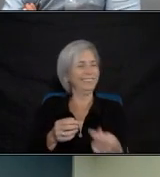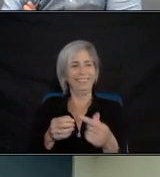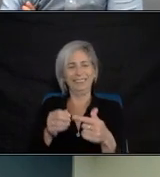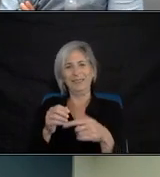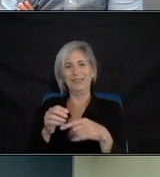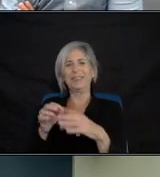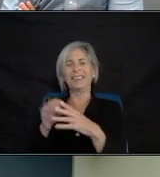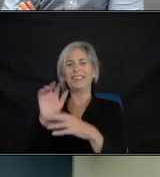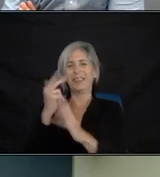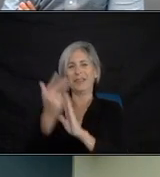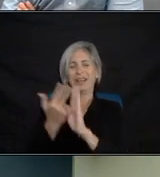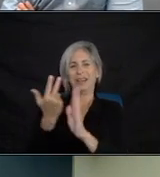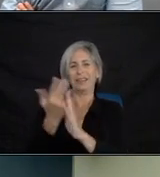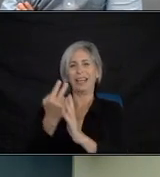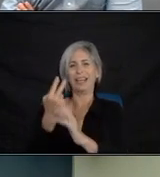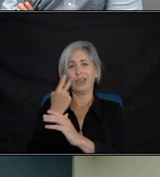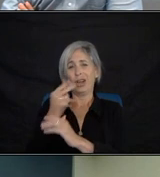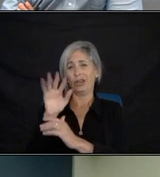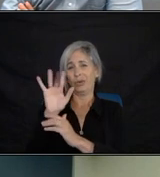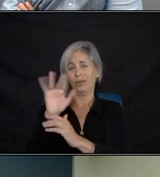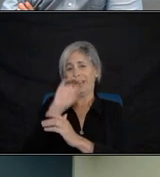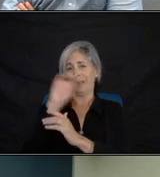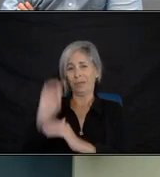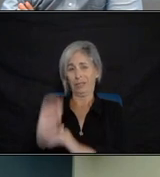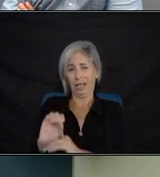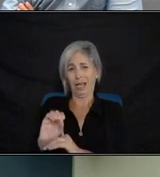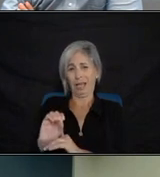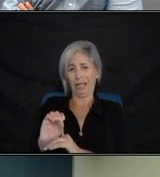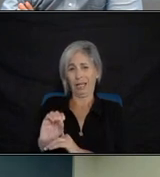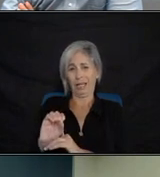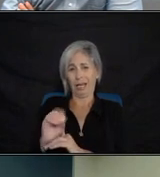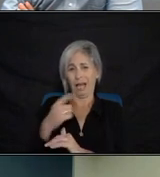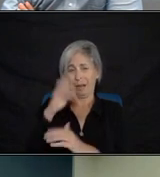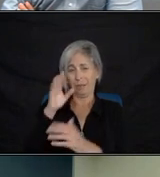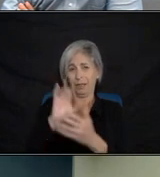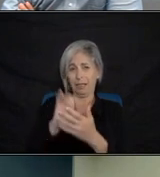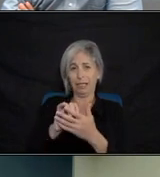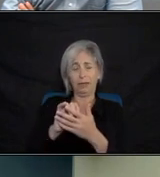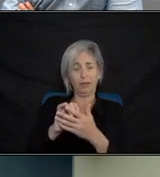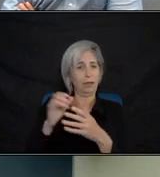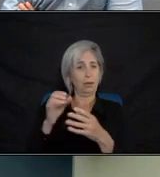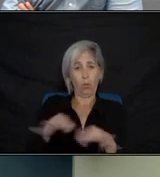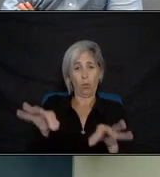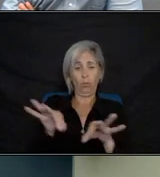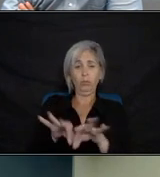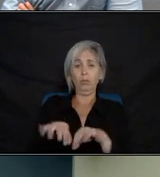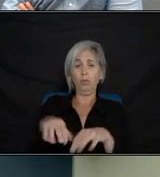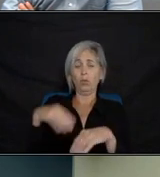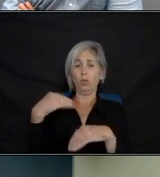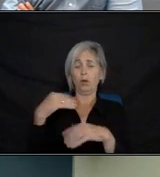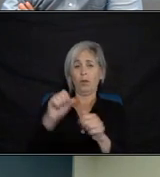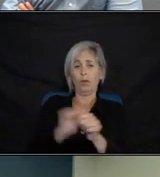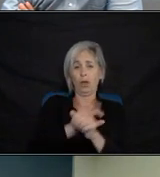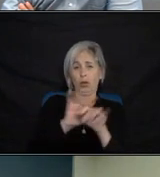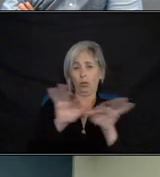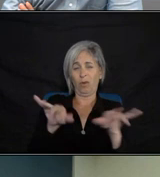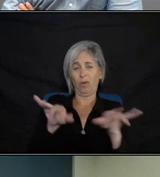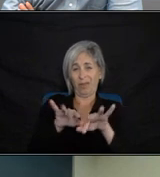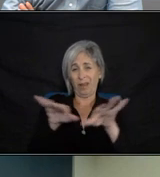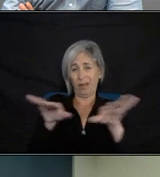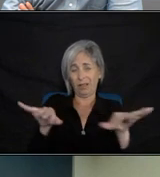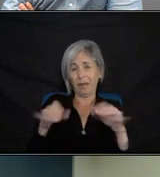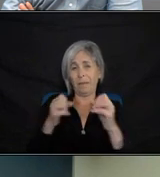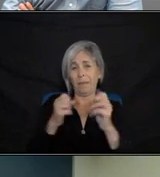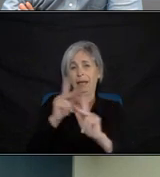this week, and I saw about 25% of it. I believe it is priceless. The coronavirus has resulted in many